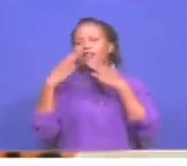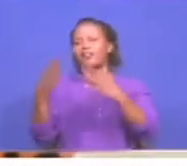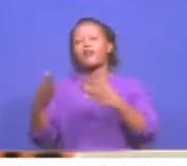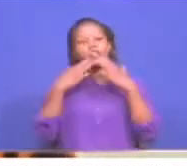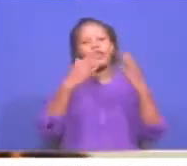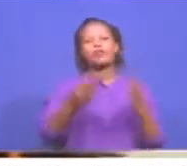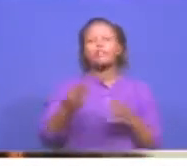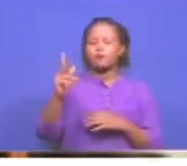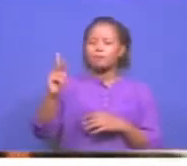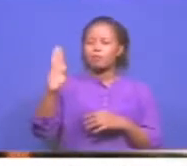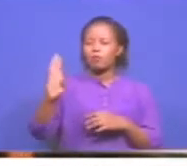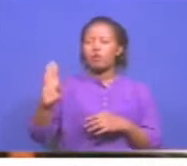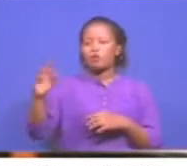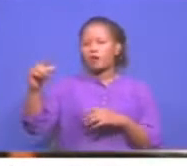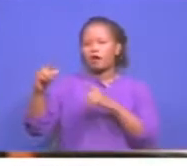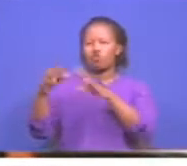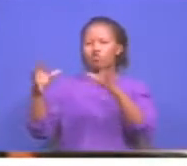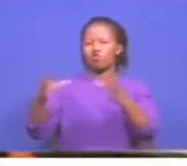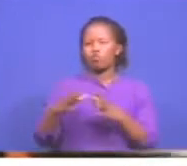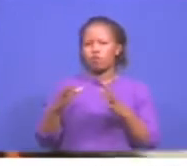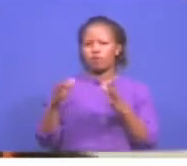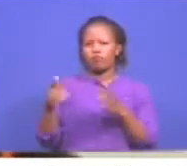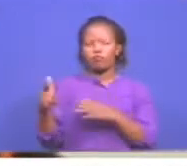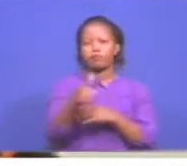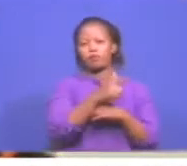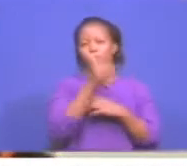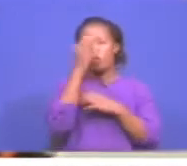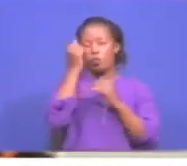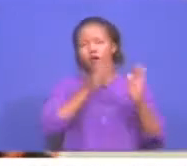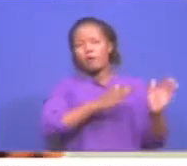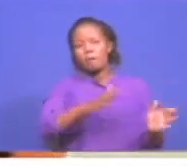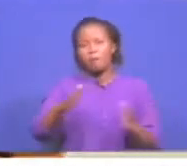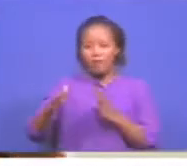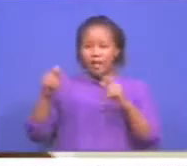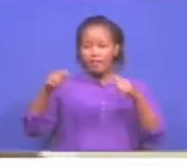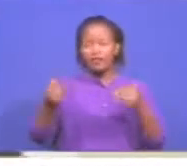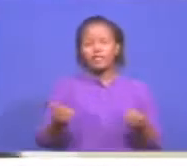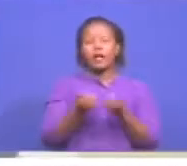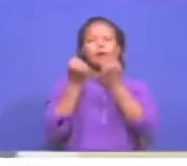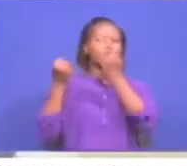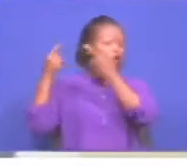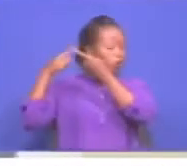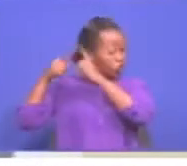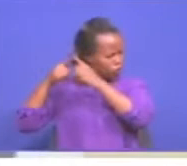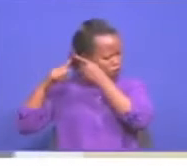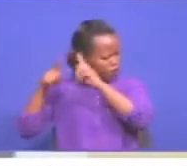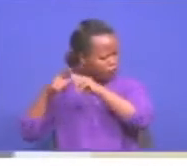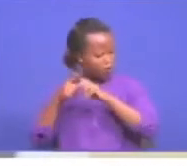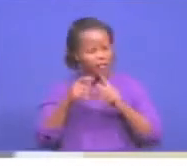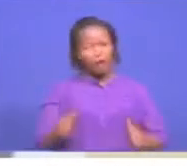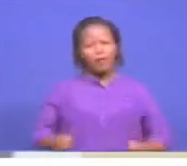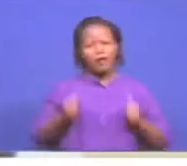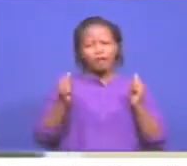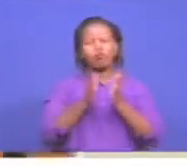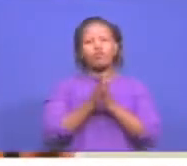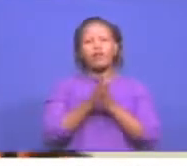Kenya Editors Guild, for organizing this event to reflect on our life and times as journalists with our departed